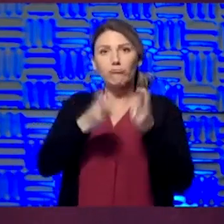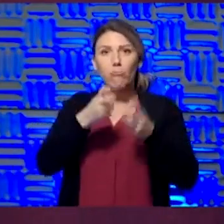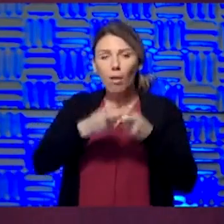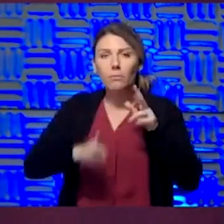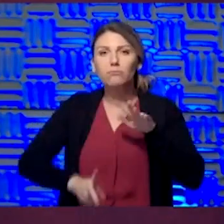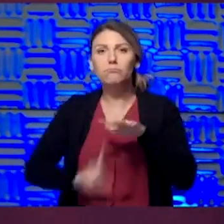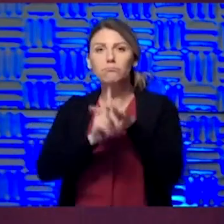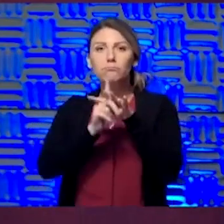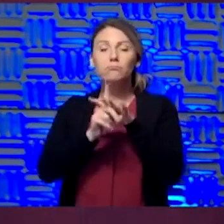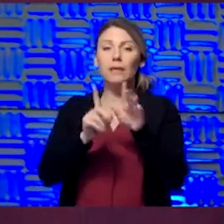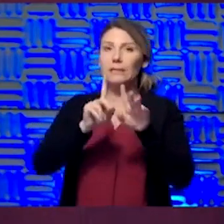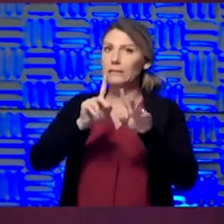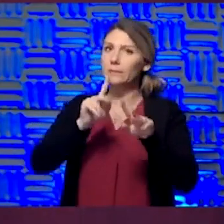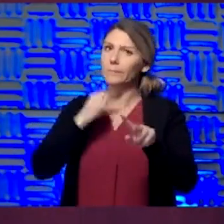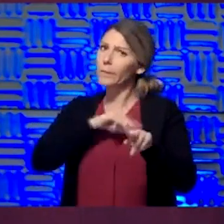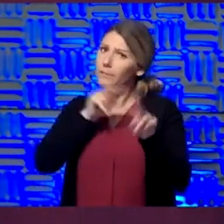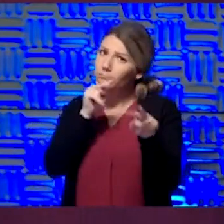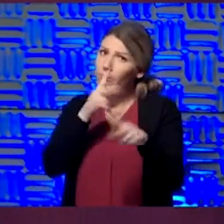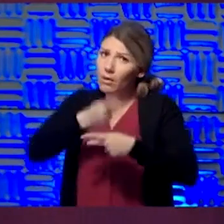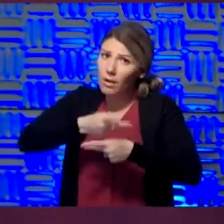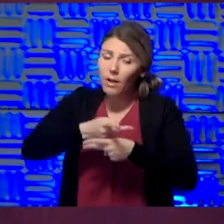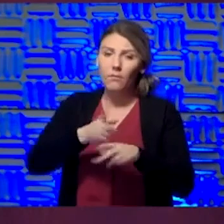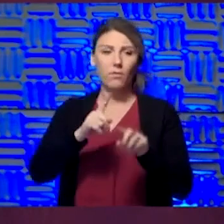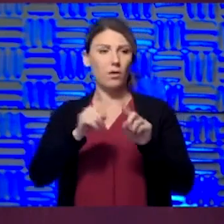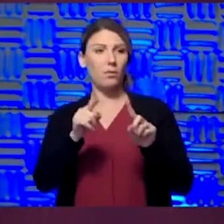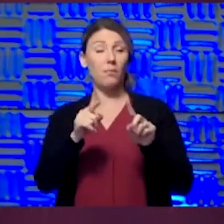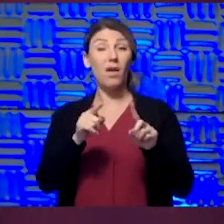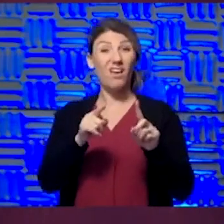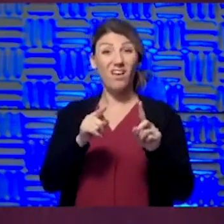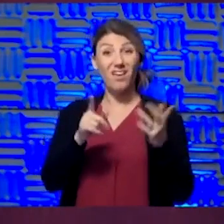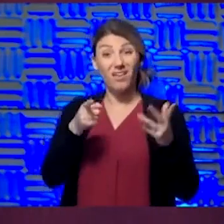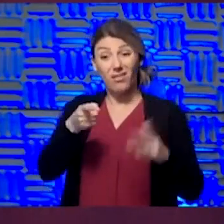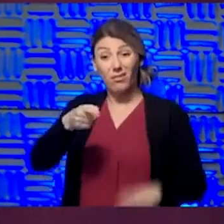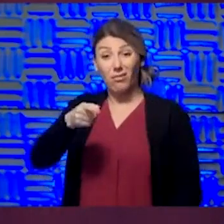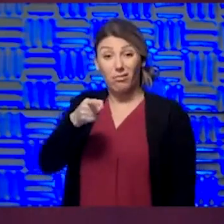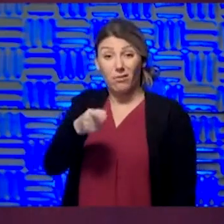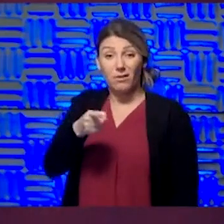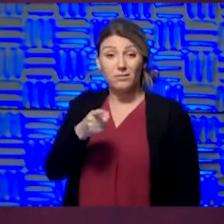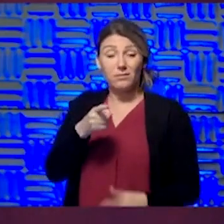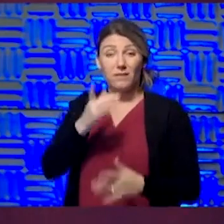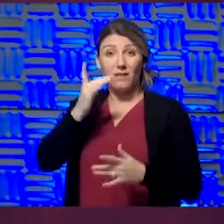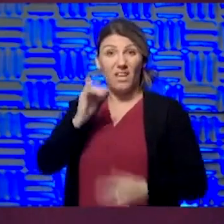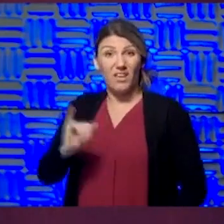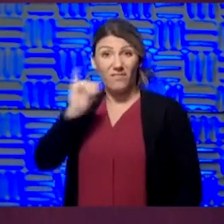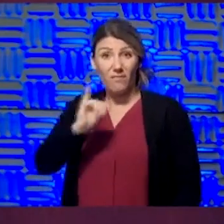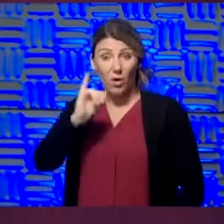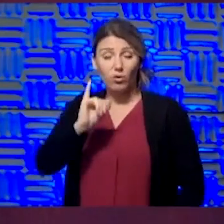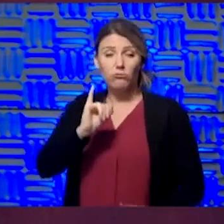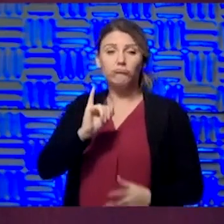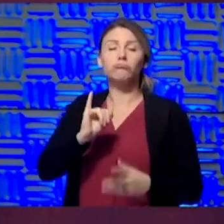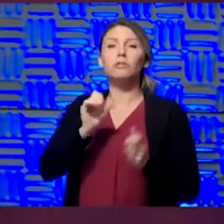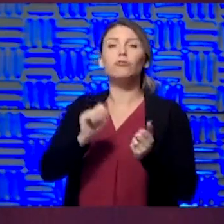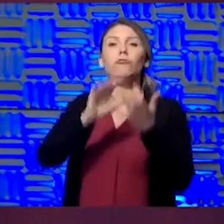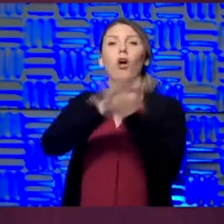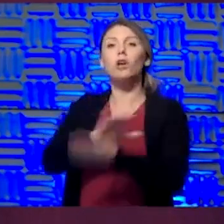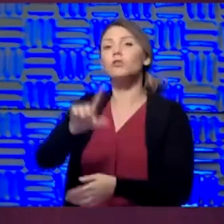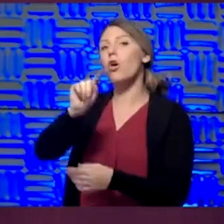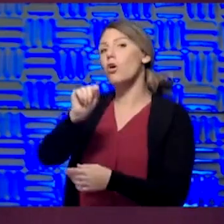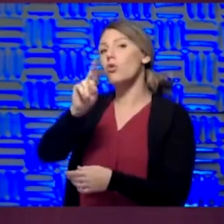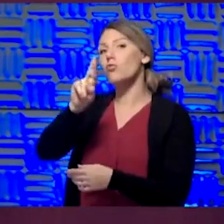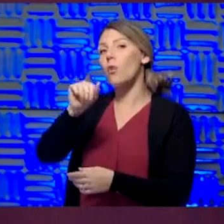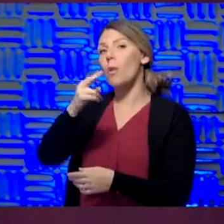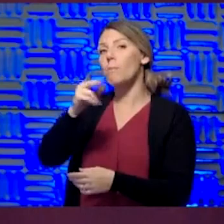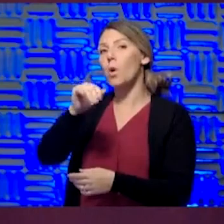And but not the least, this infection seems to also cause thrombosis or clot formation in